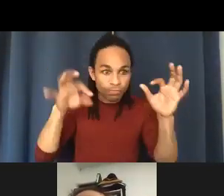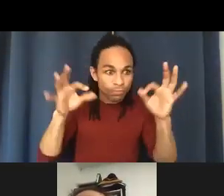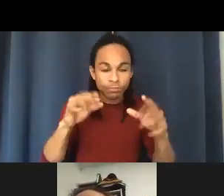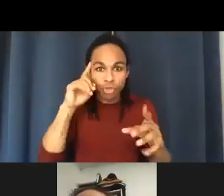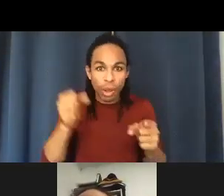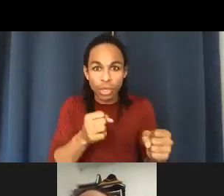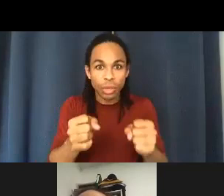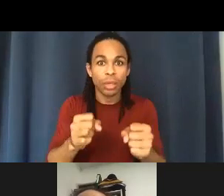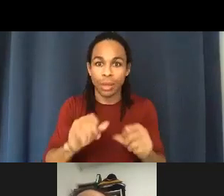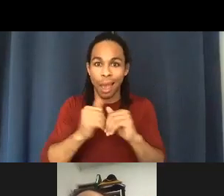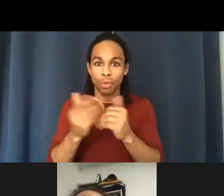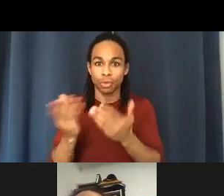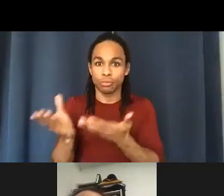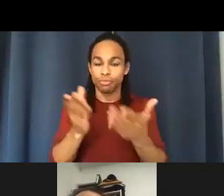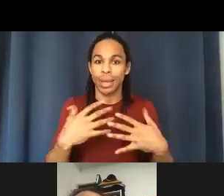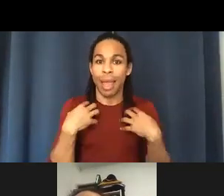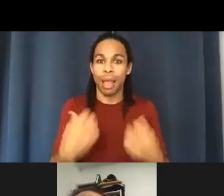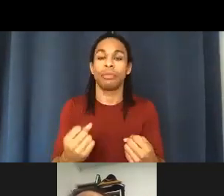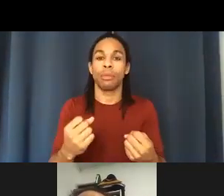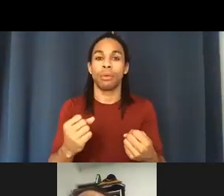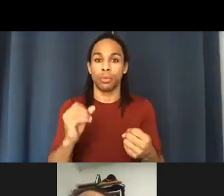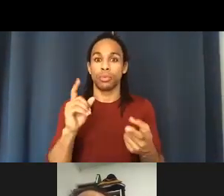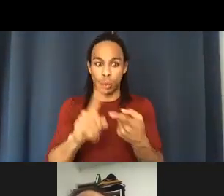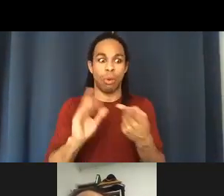which is one of those principles of